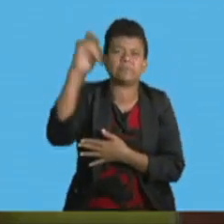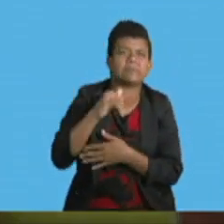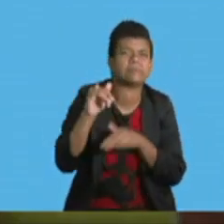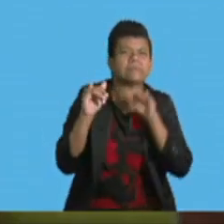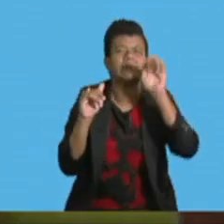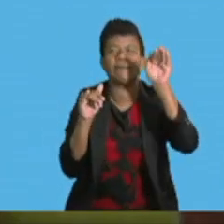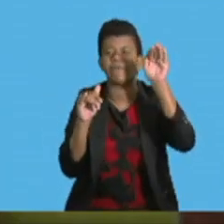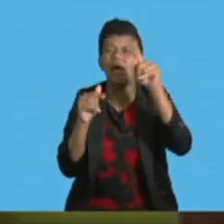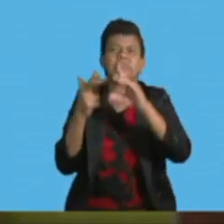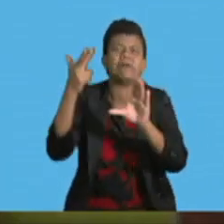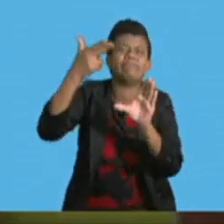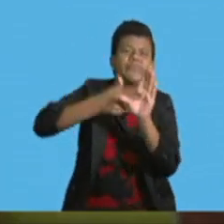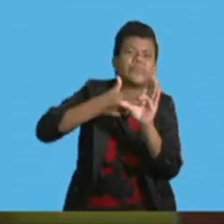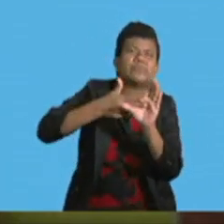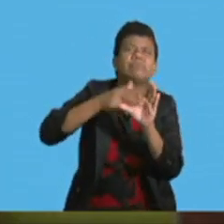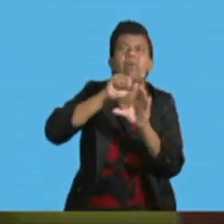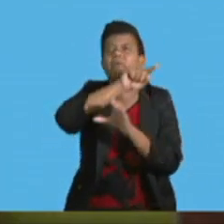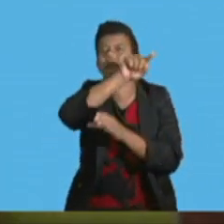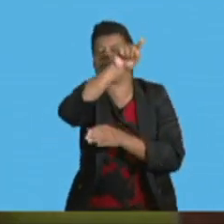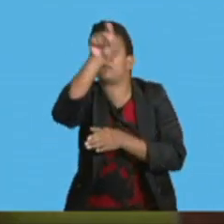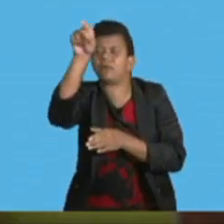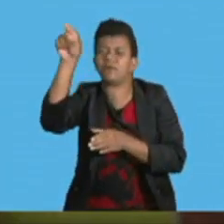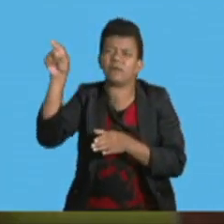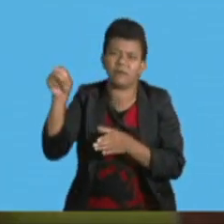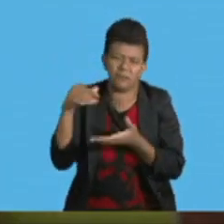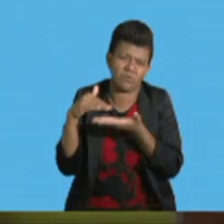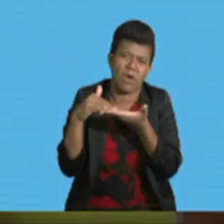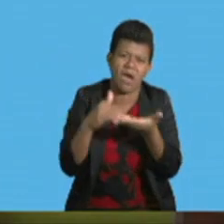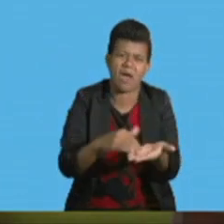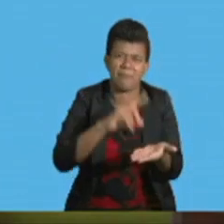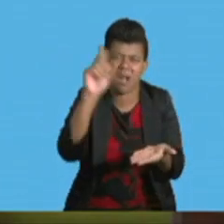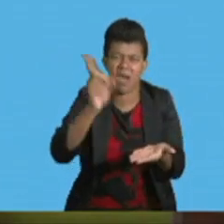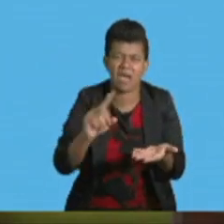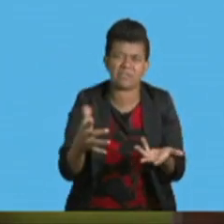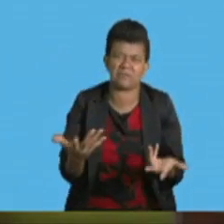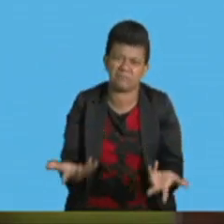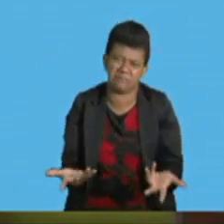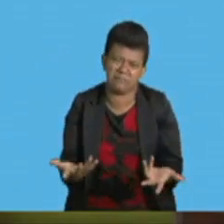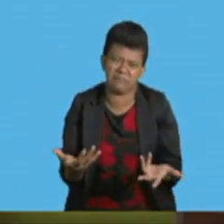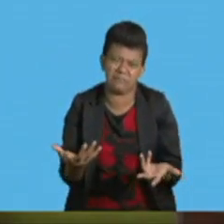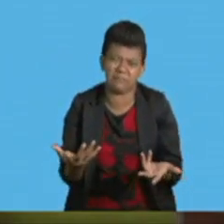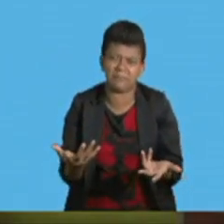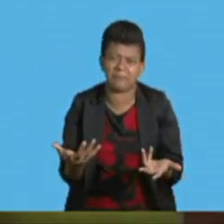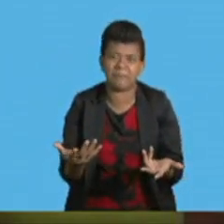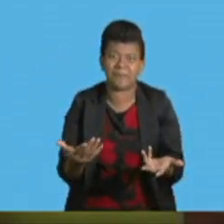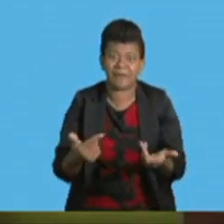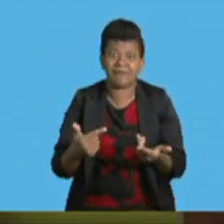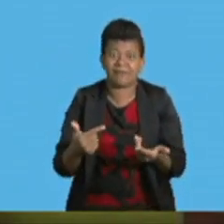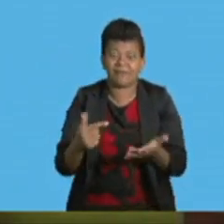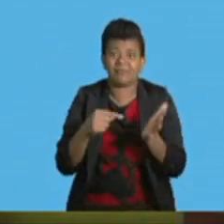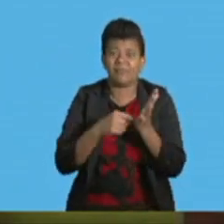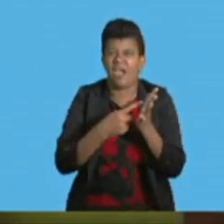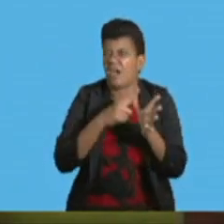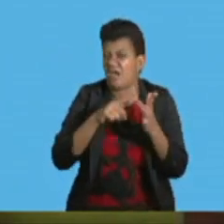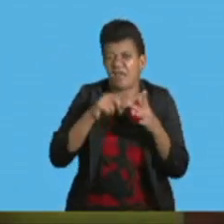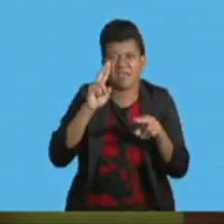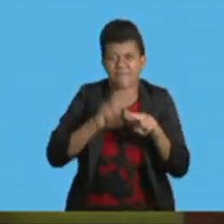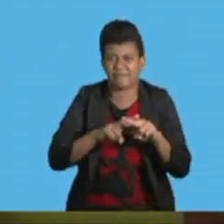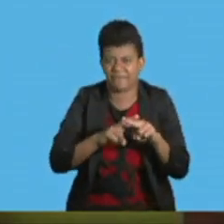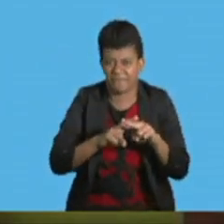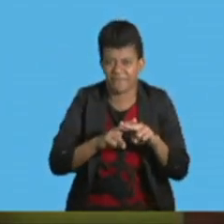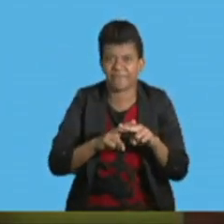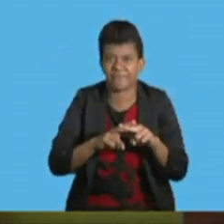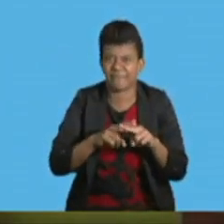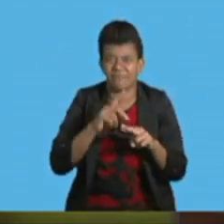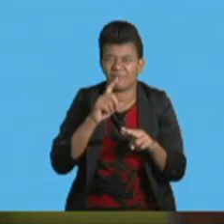had an adverse impact on our economy. Our electricity tariff rates would have been too high, and we would not have been competitive in